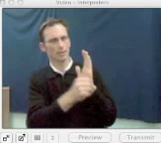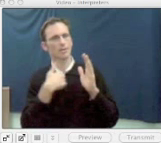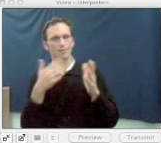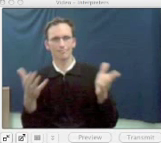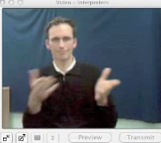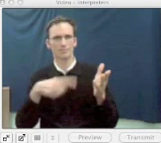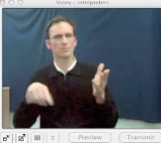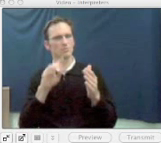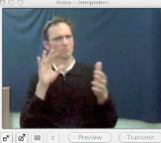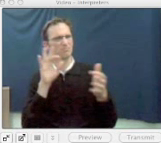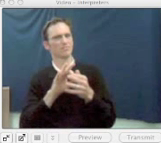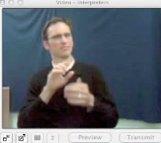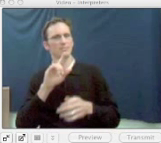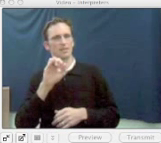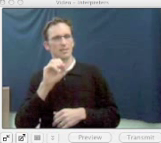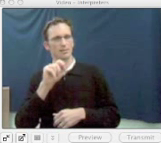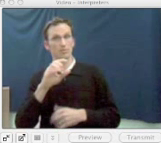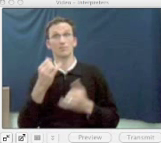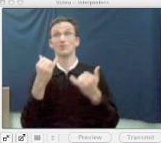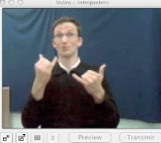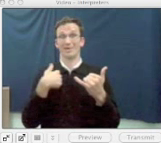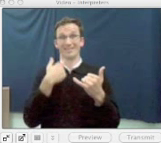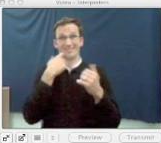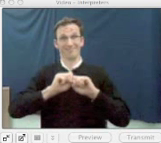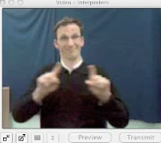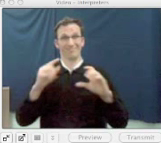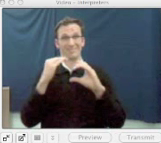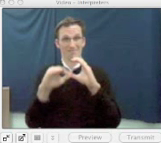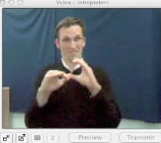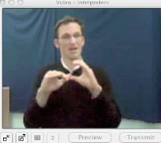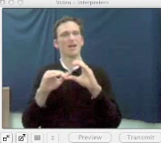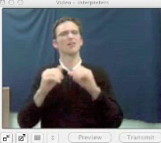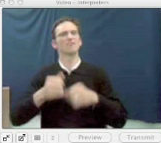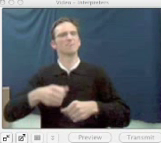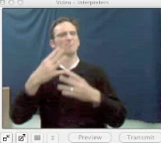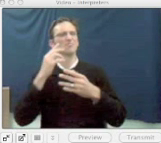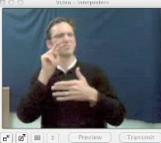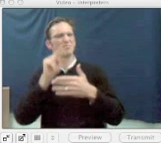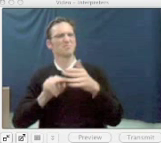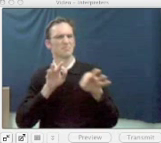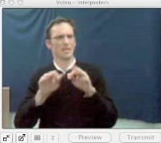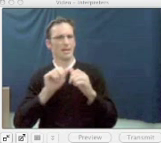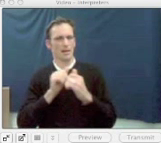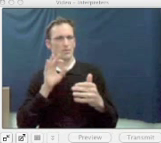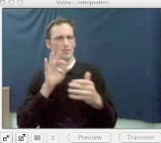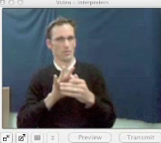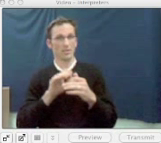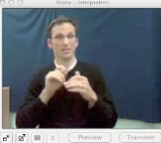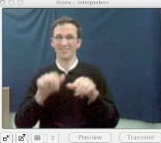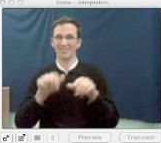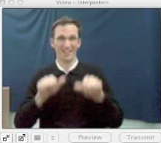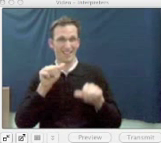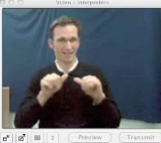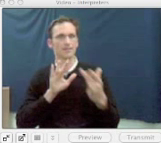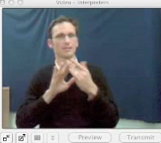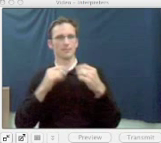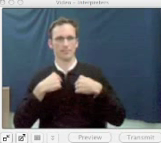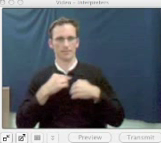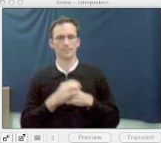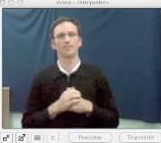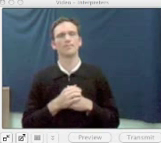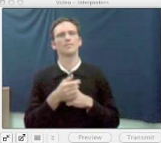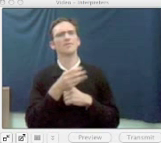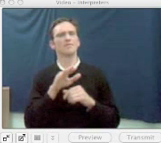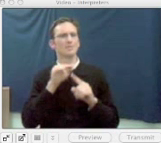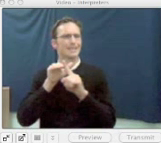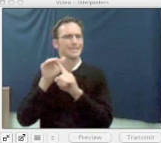received today explains how to do that. And if you have any questions, of course, you can always contact me. Just a couple of reminders. If you're